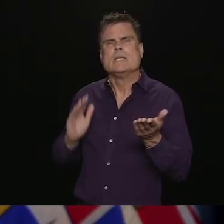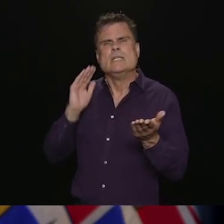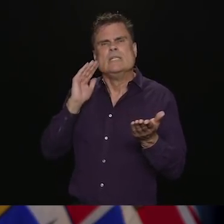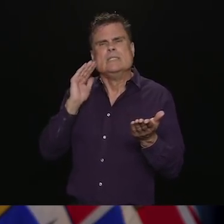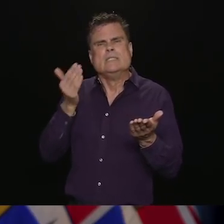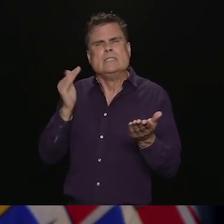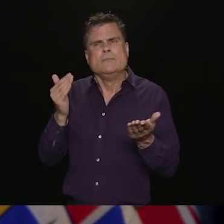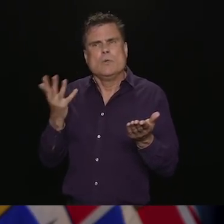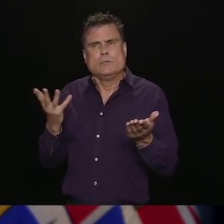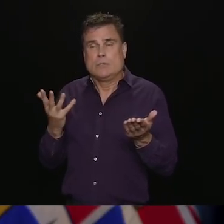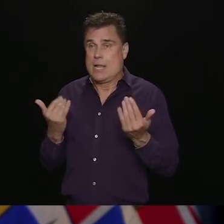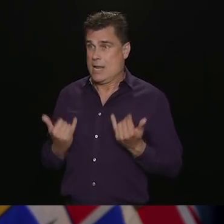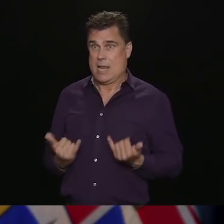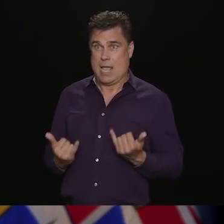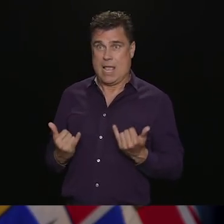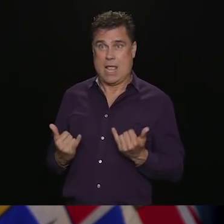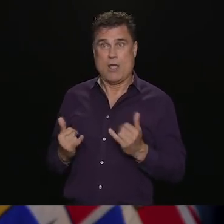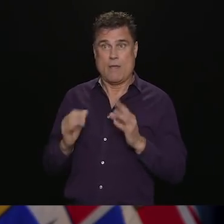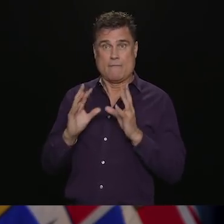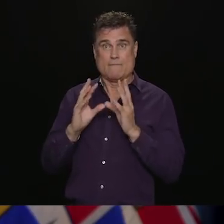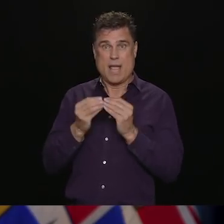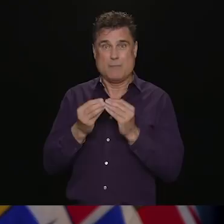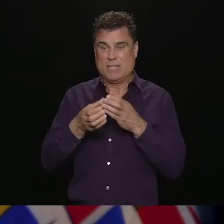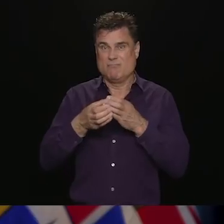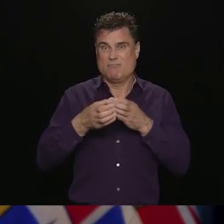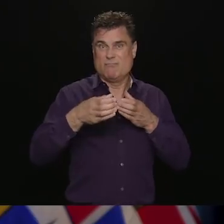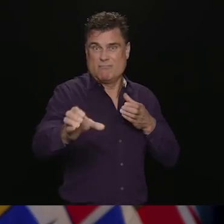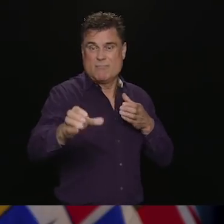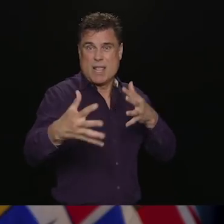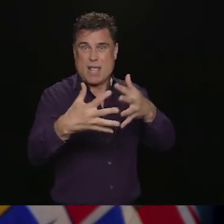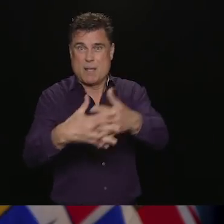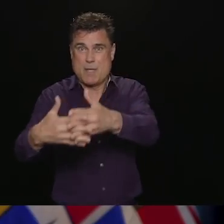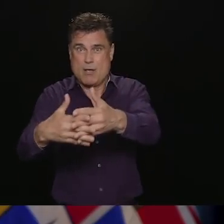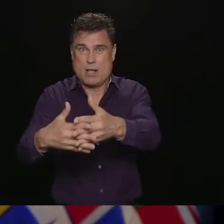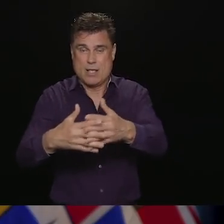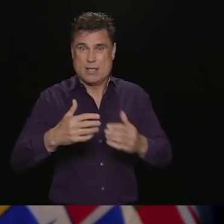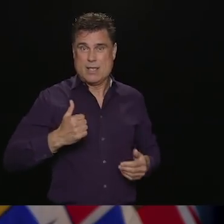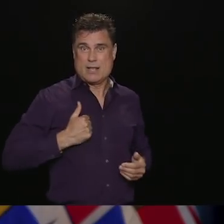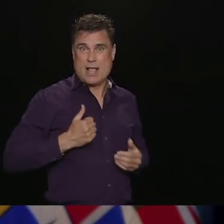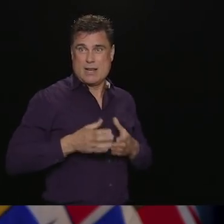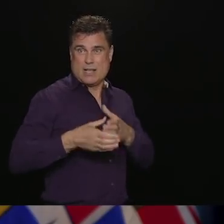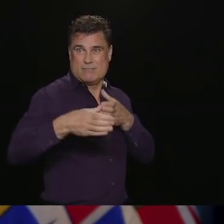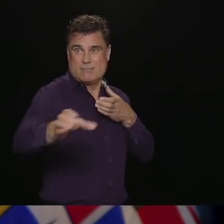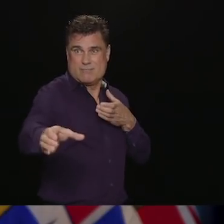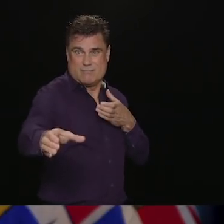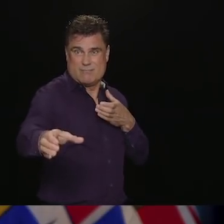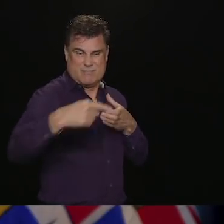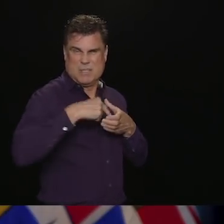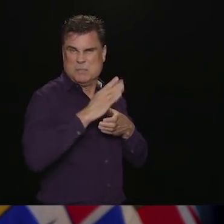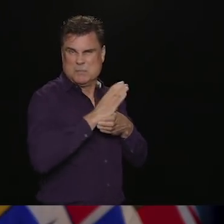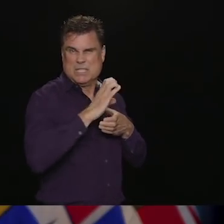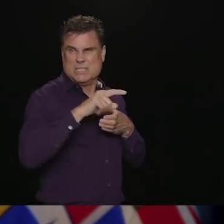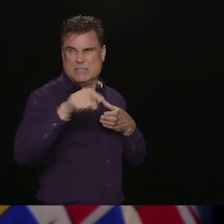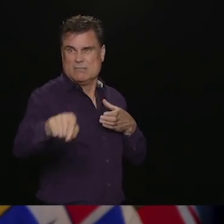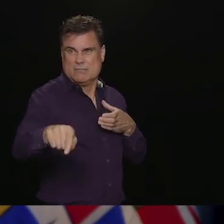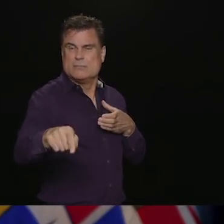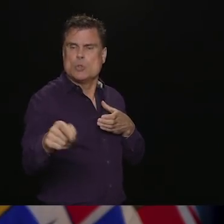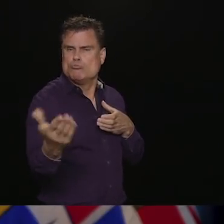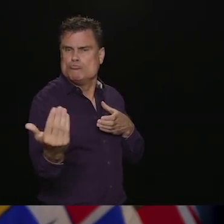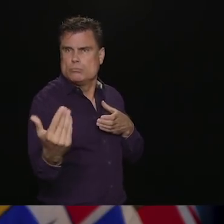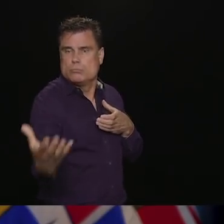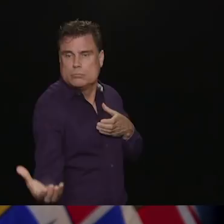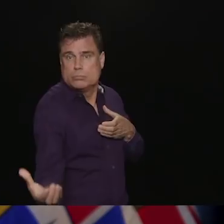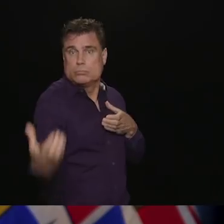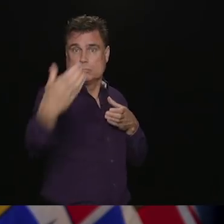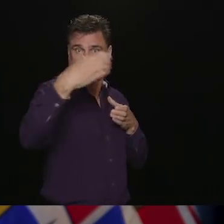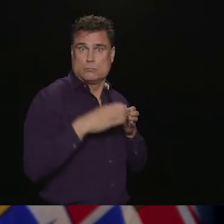to be with their families. And, of course, they're required to quarantine for 14 days when they do come into D.C.